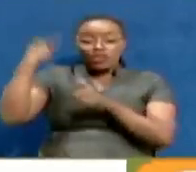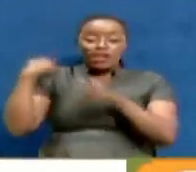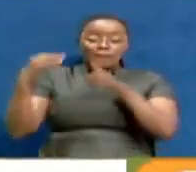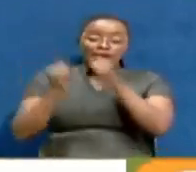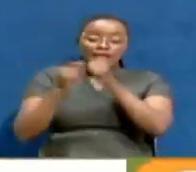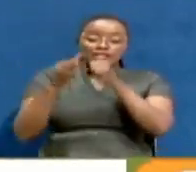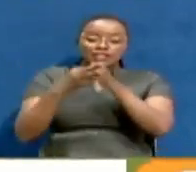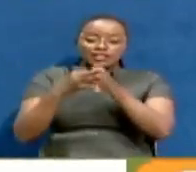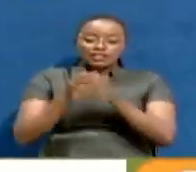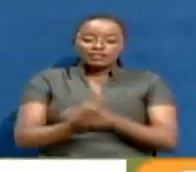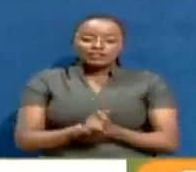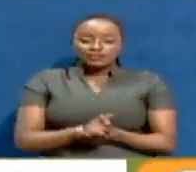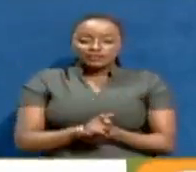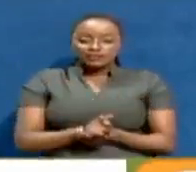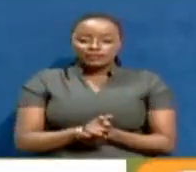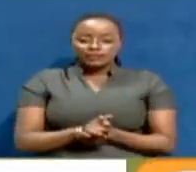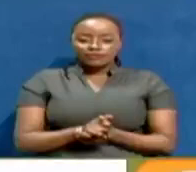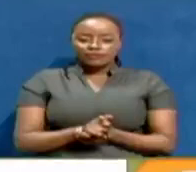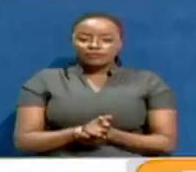18.